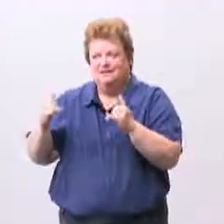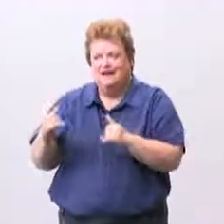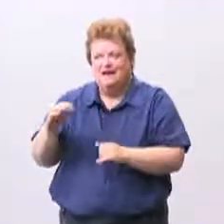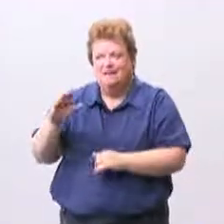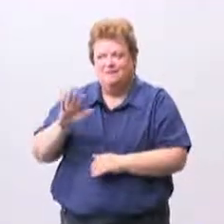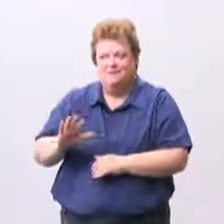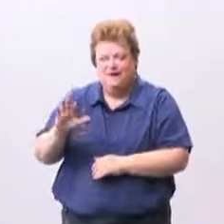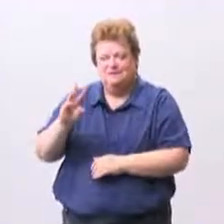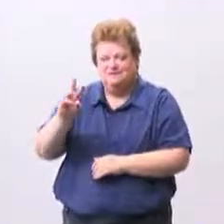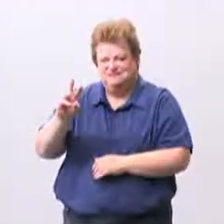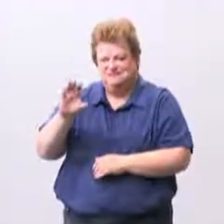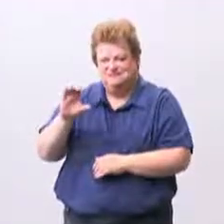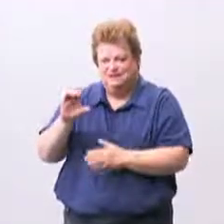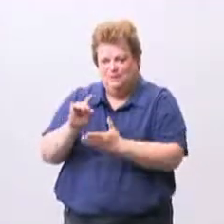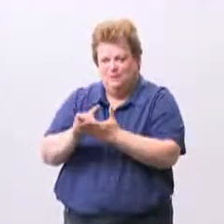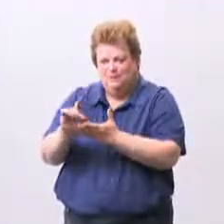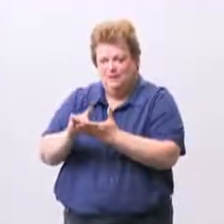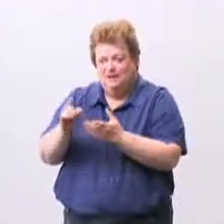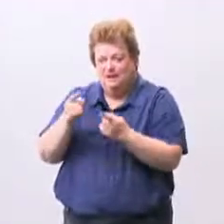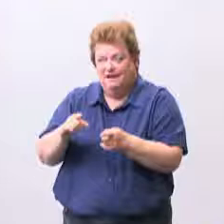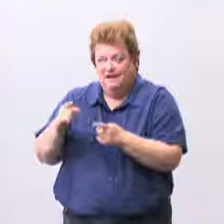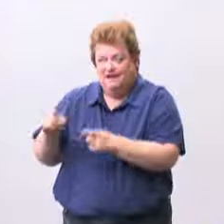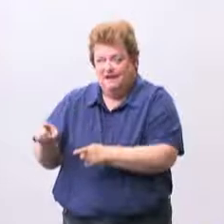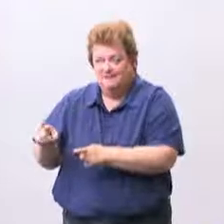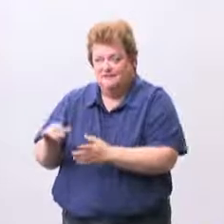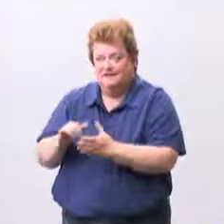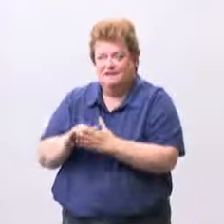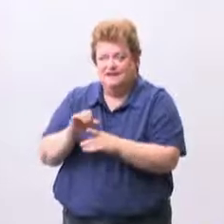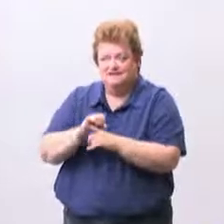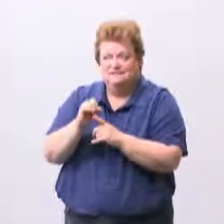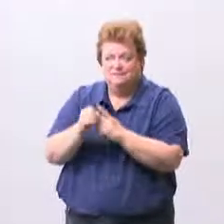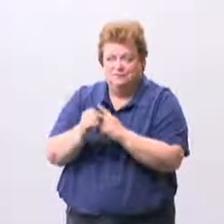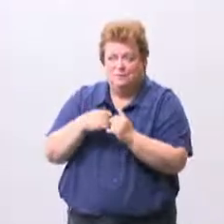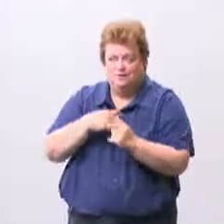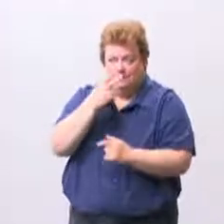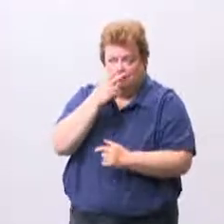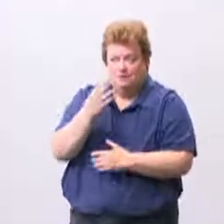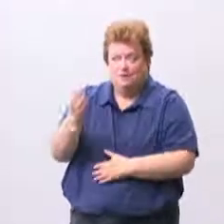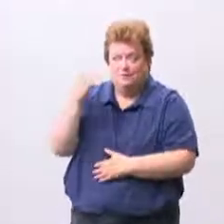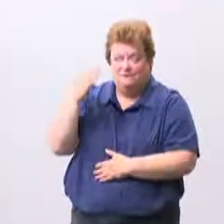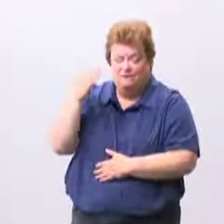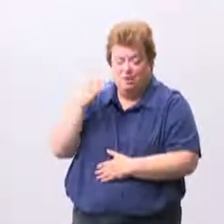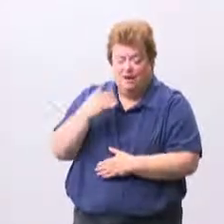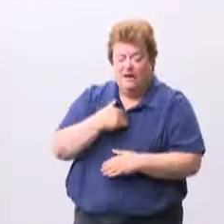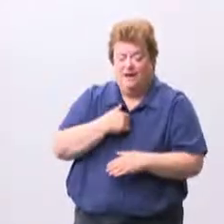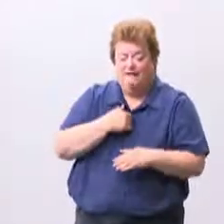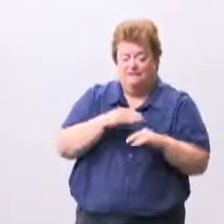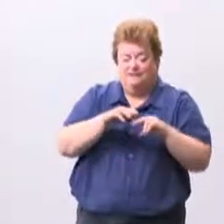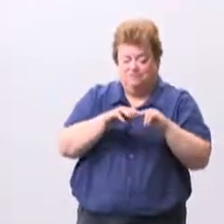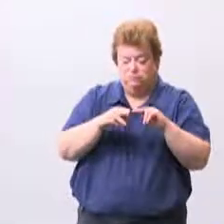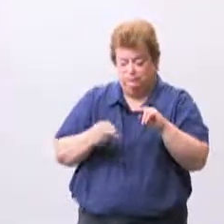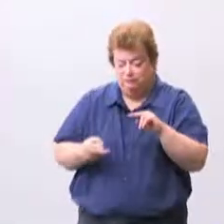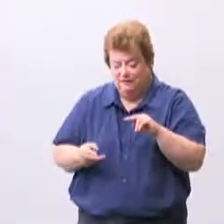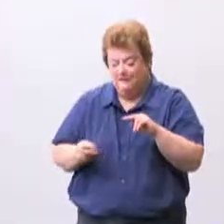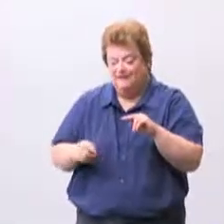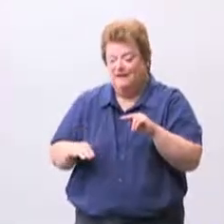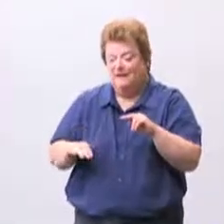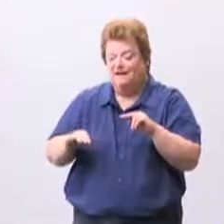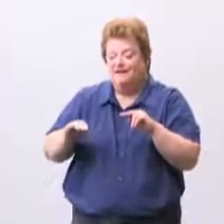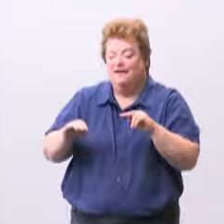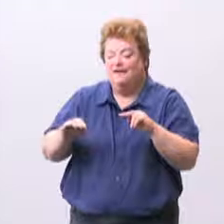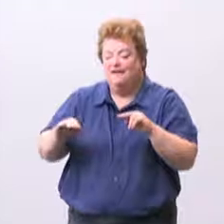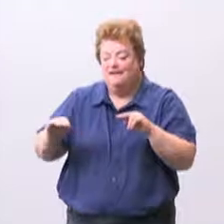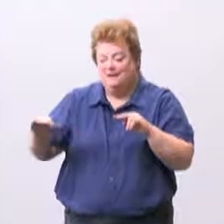weekly cases. This is a situation we've seen before, a surge, then a decline, then